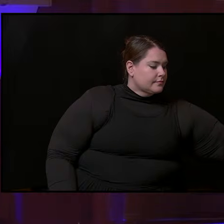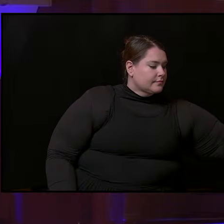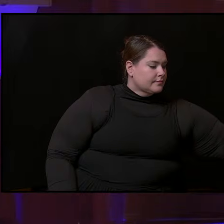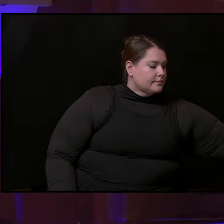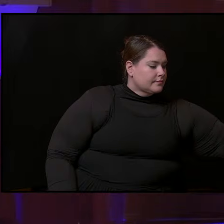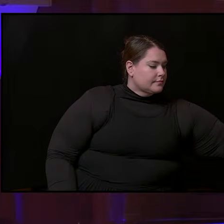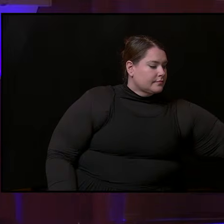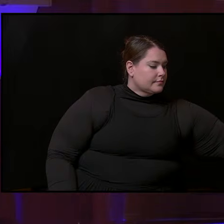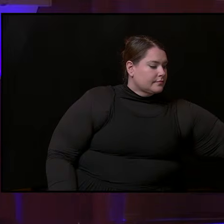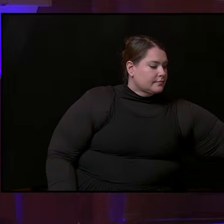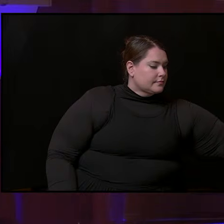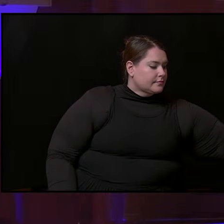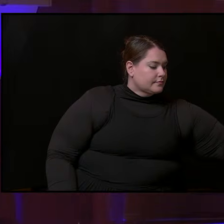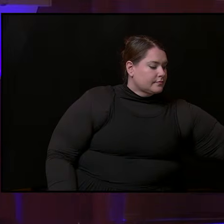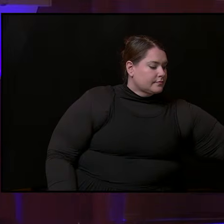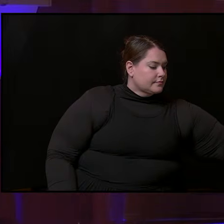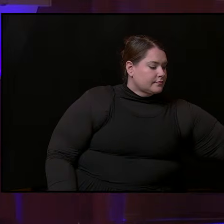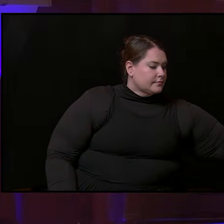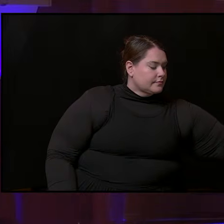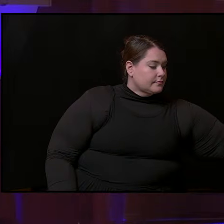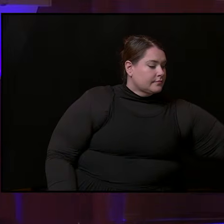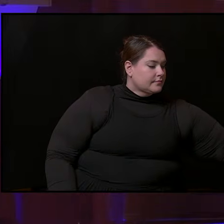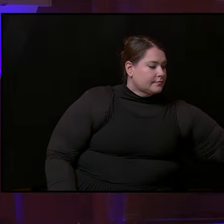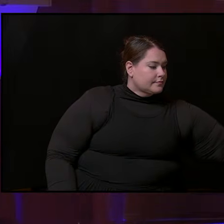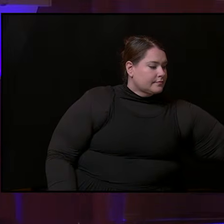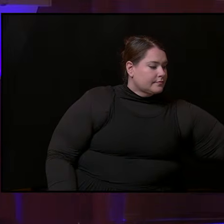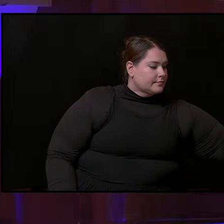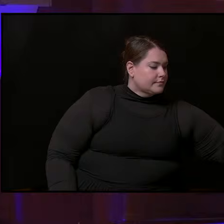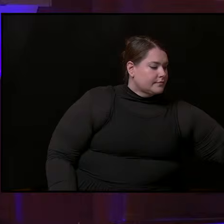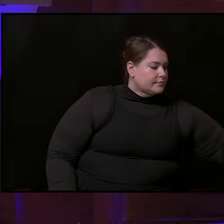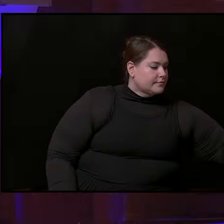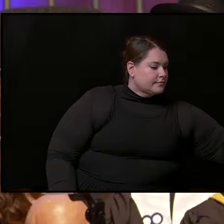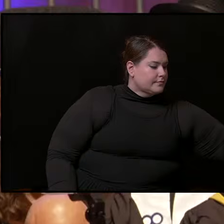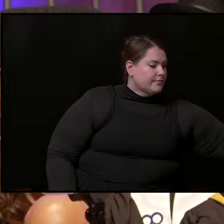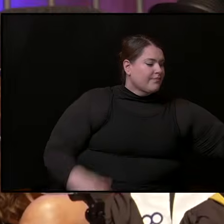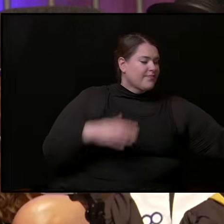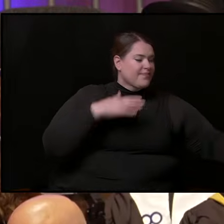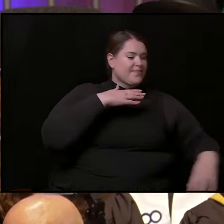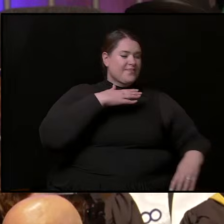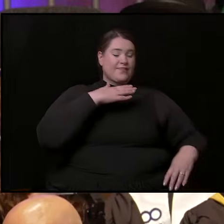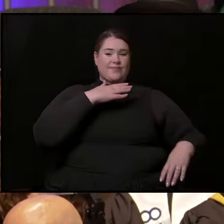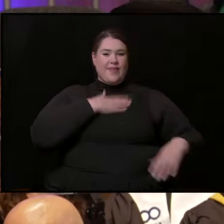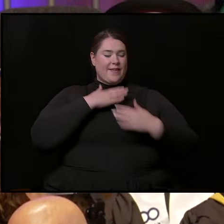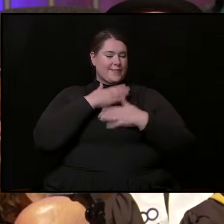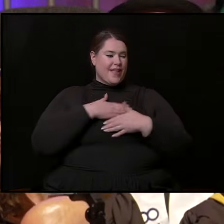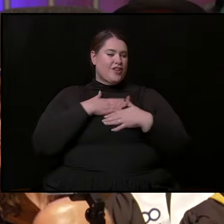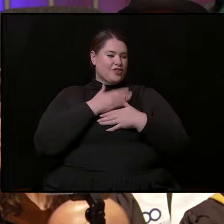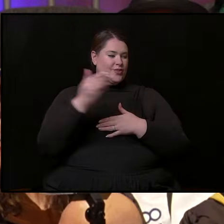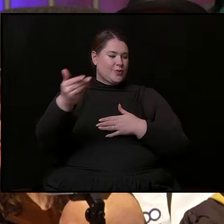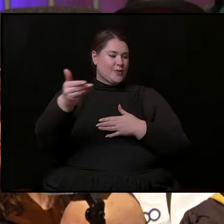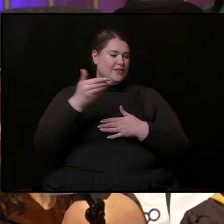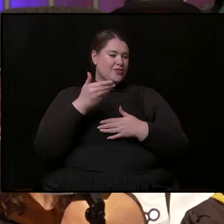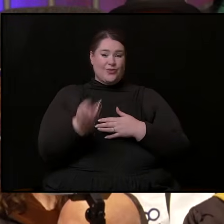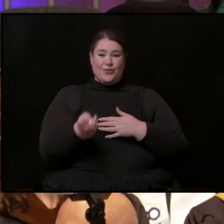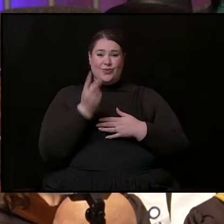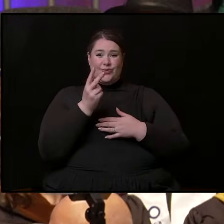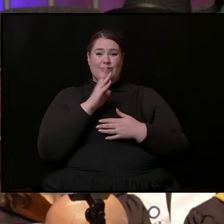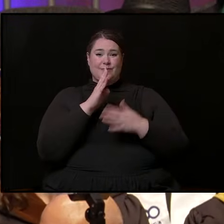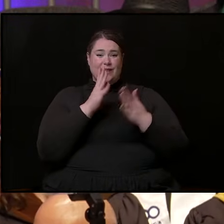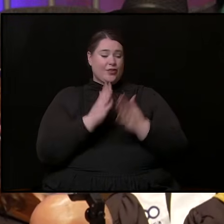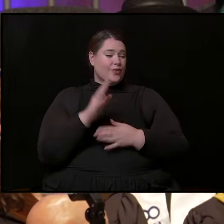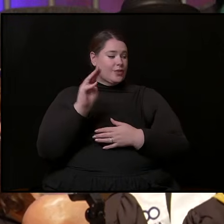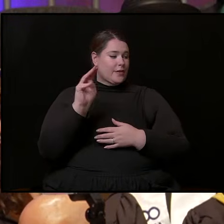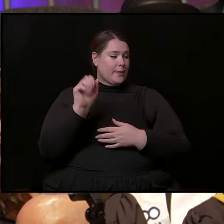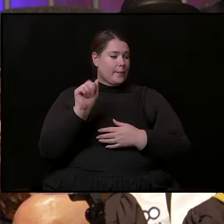Secondly, it is my distinct honor to introduce this year's student-nominated undergraduate commencement student speakers, Martin